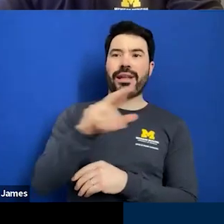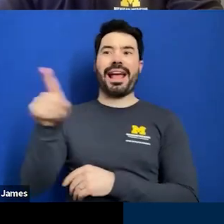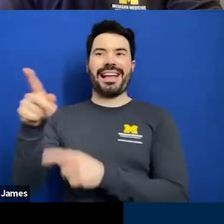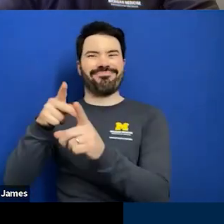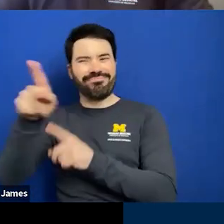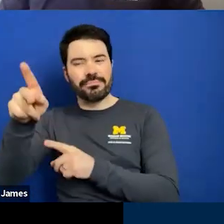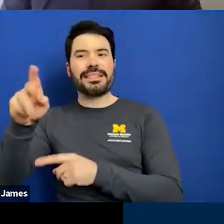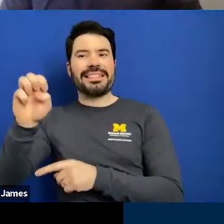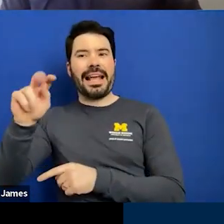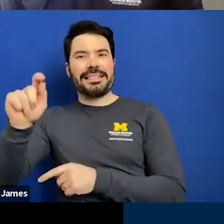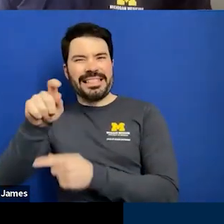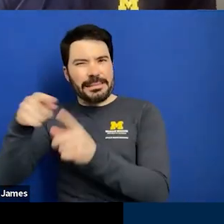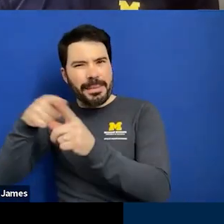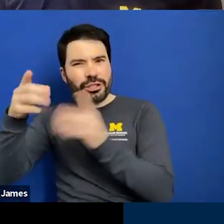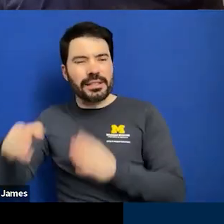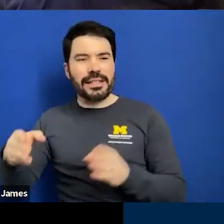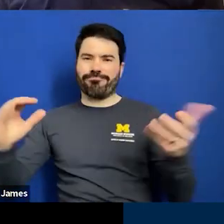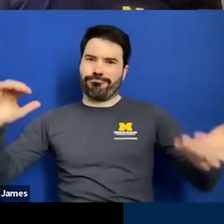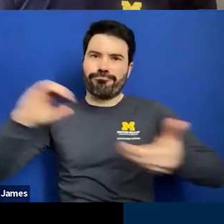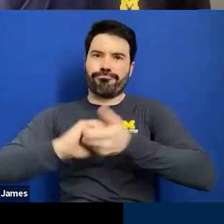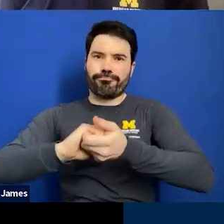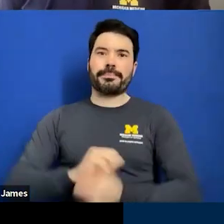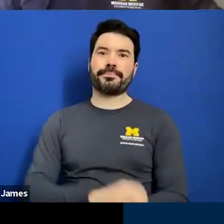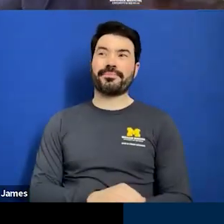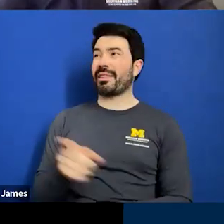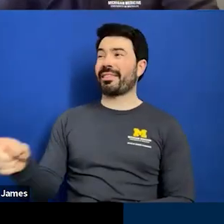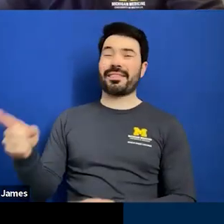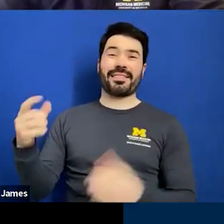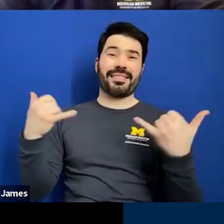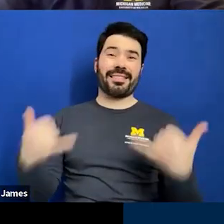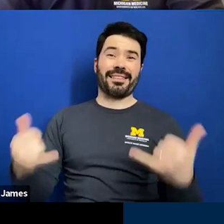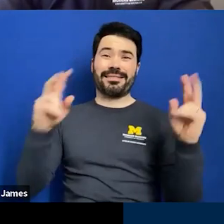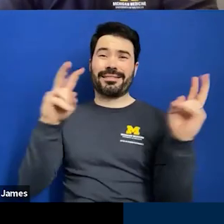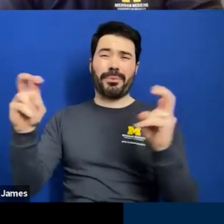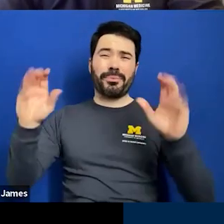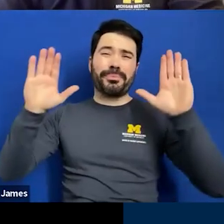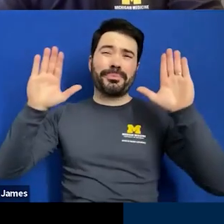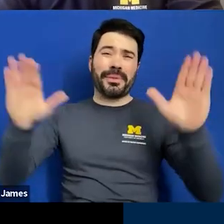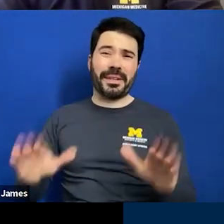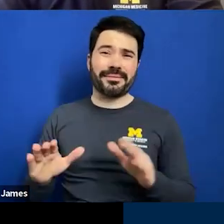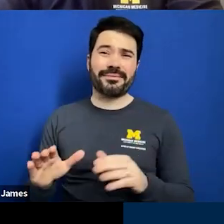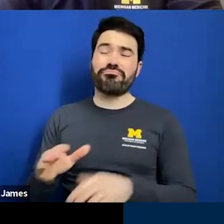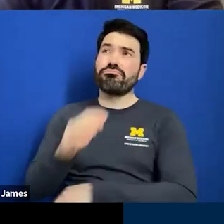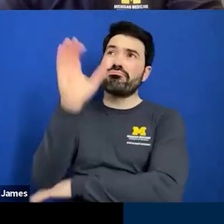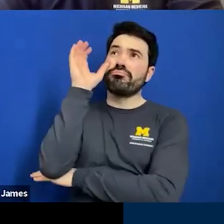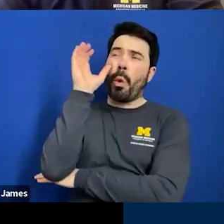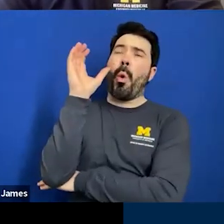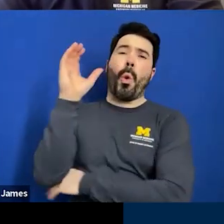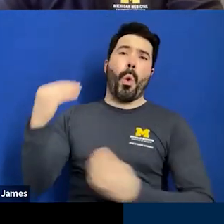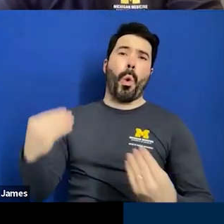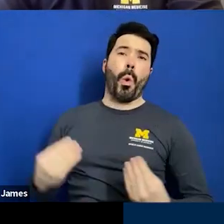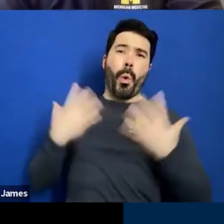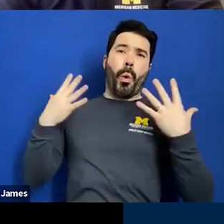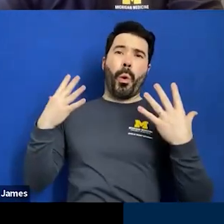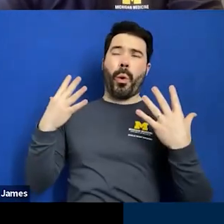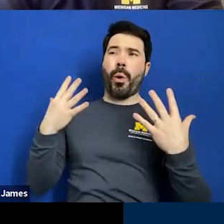this session really is going to be, I think it's going to be a great one and inspire us to hopefully approach this in new ways